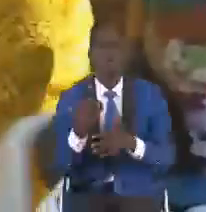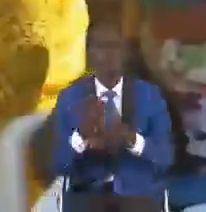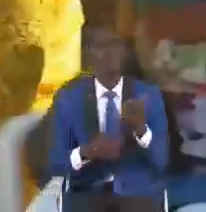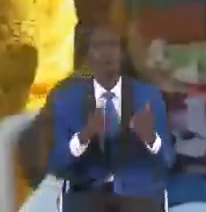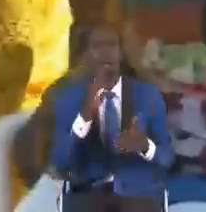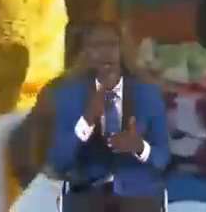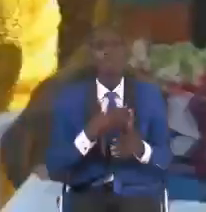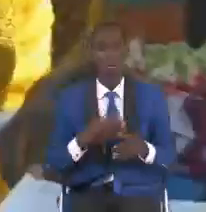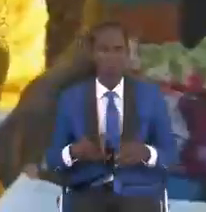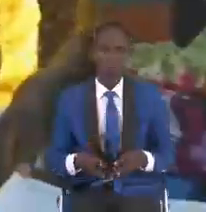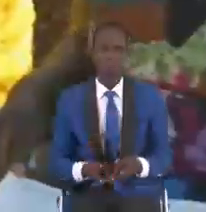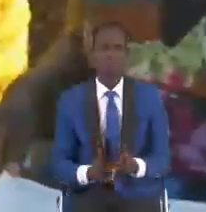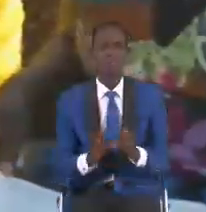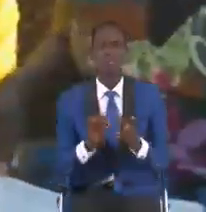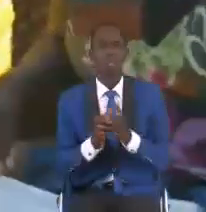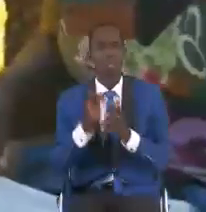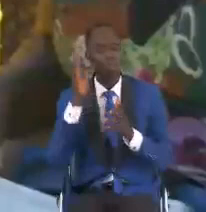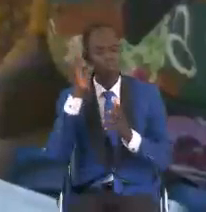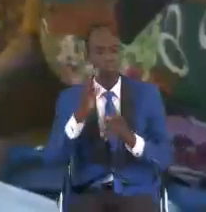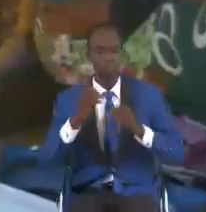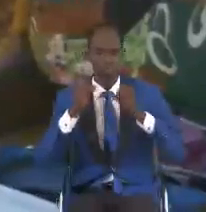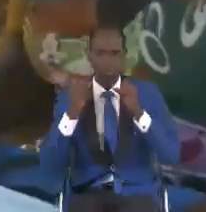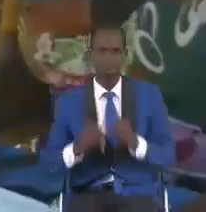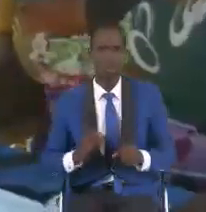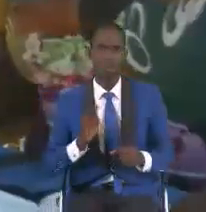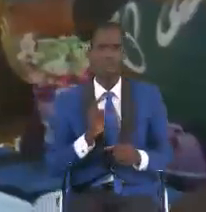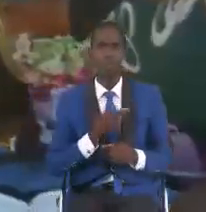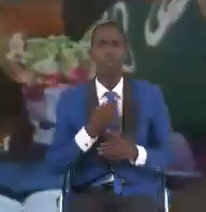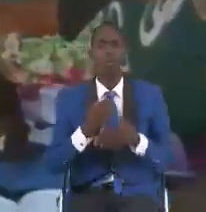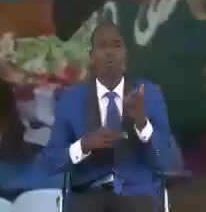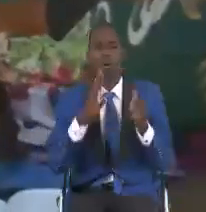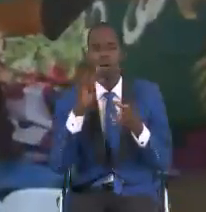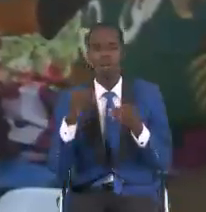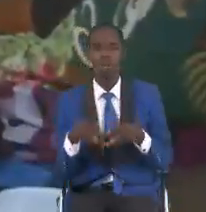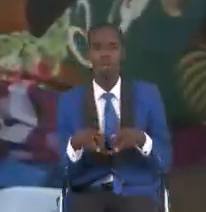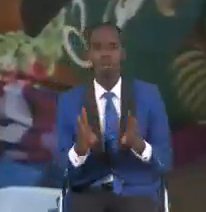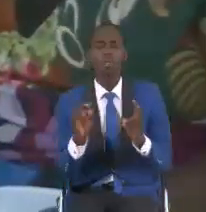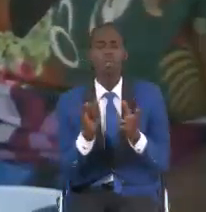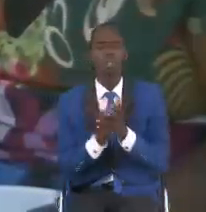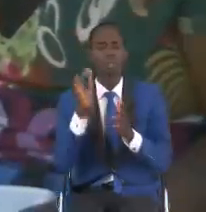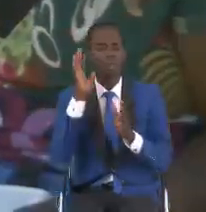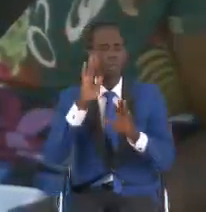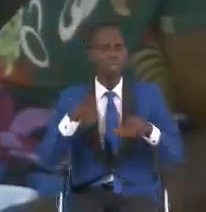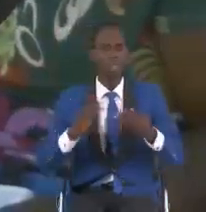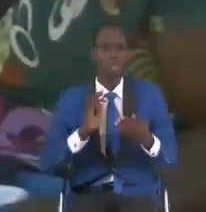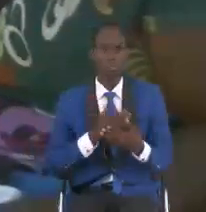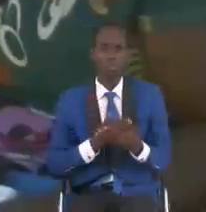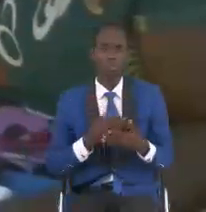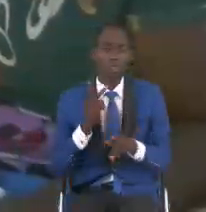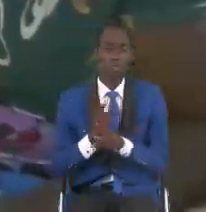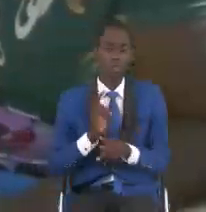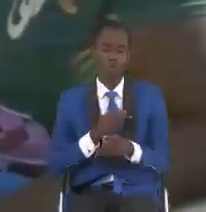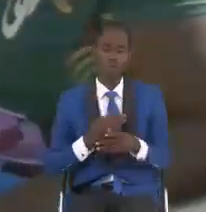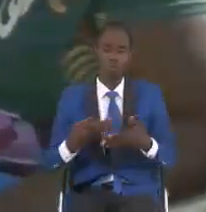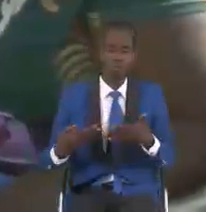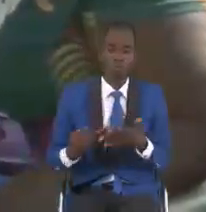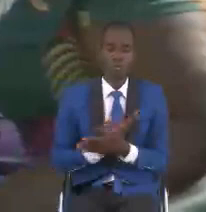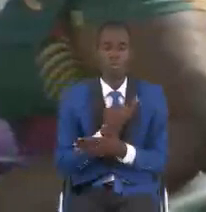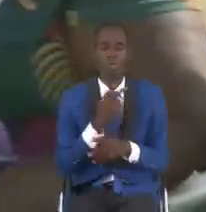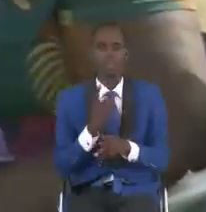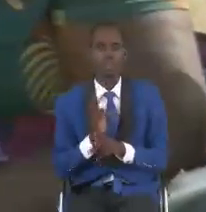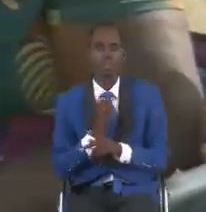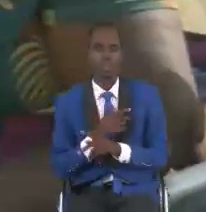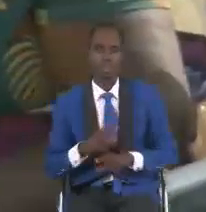will strengthen us? What are the channels that will keep us fresh, keep us alive, and keep